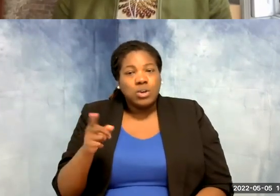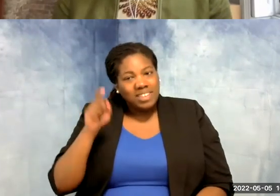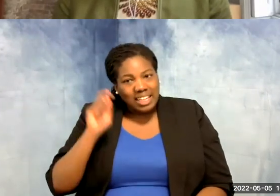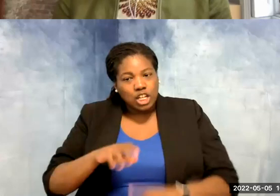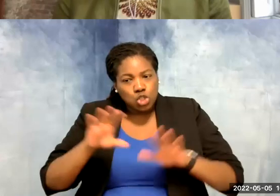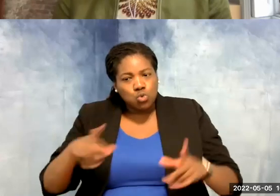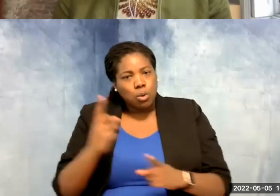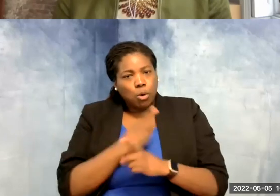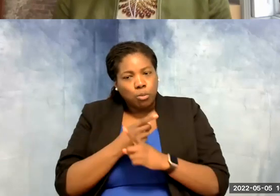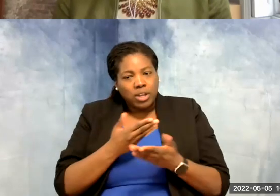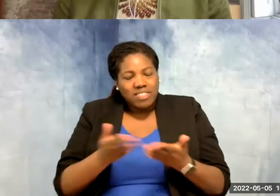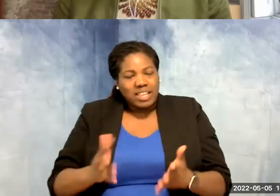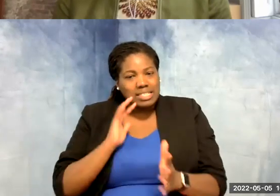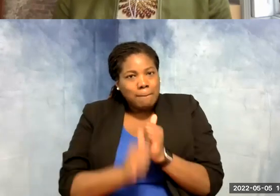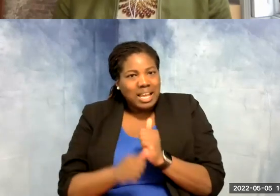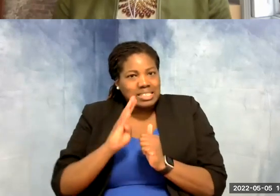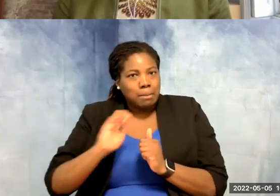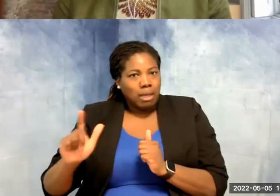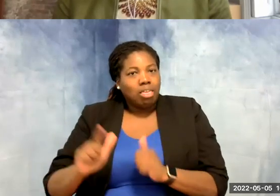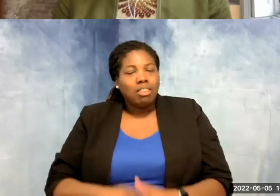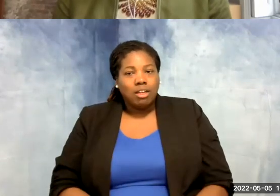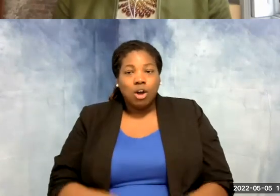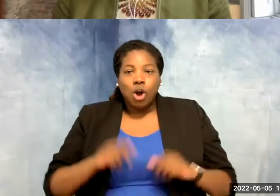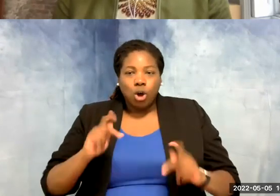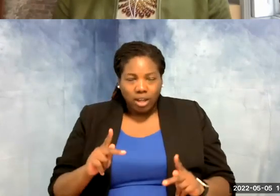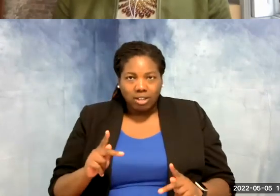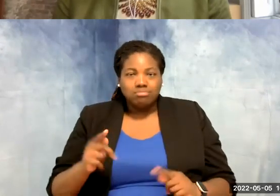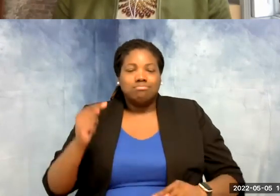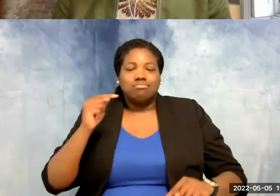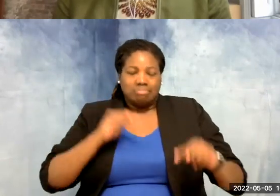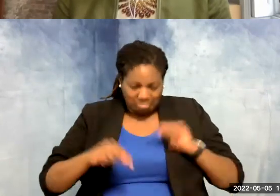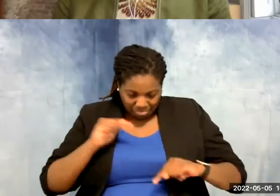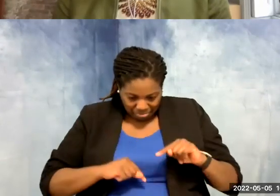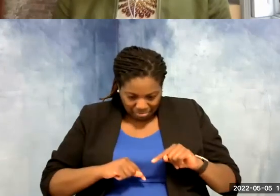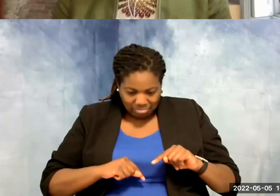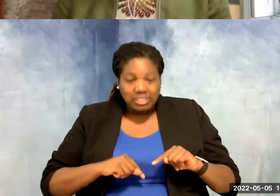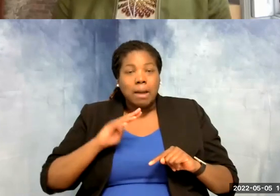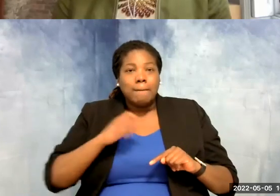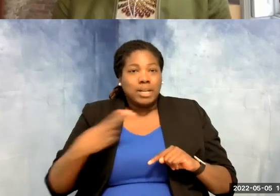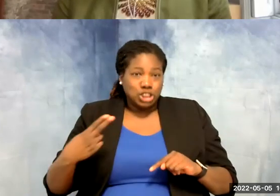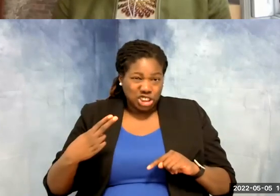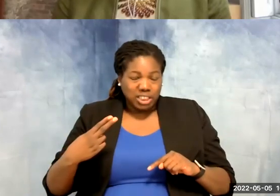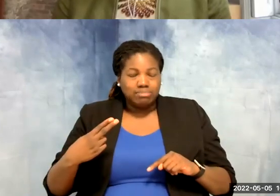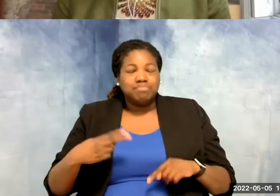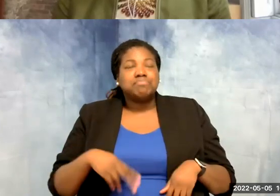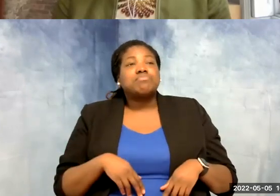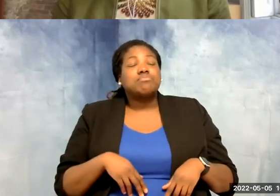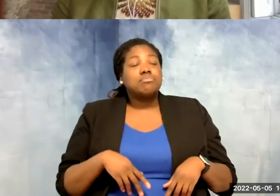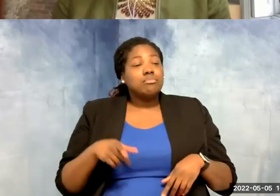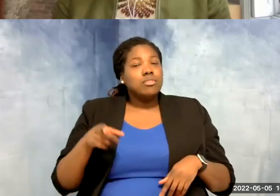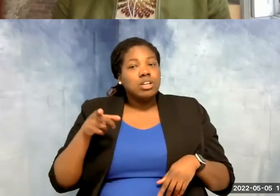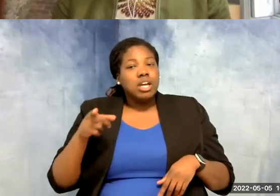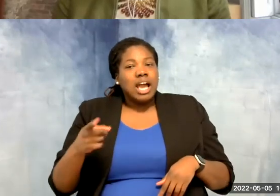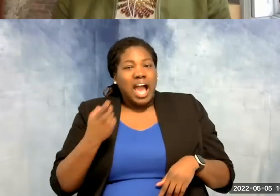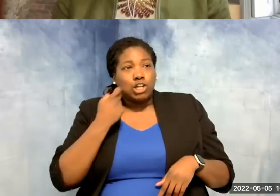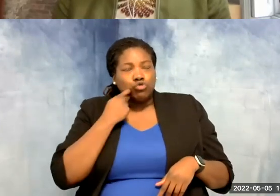do the right thing and pass this bill. Okay, let me pack, Becky, let me pivot back to Michigan that you asked about. You know, I just actually got